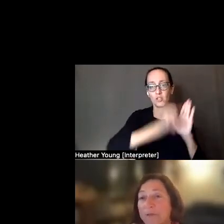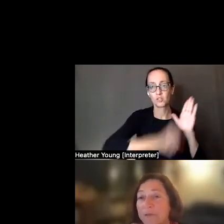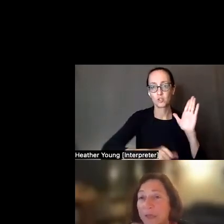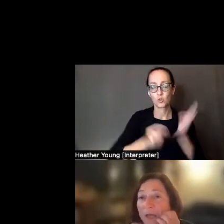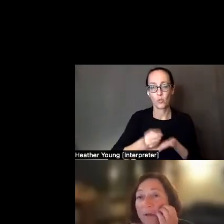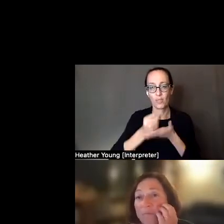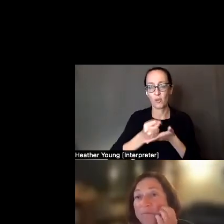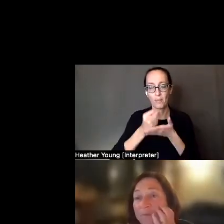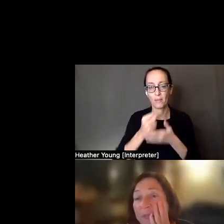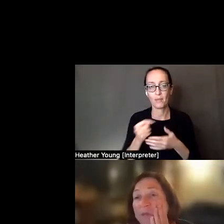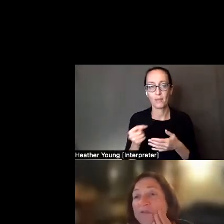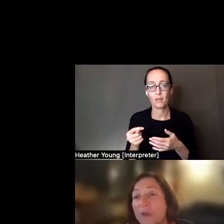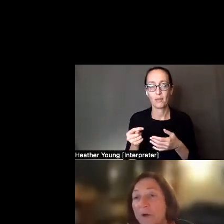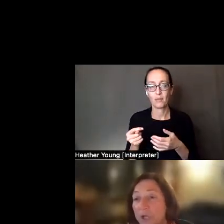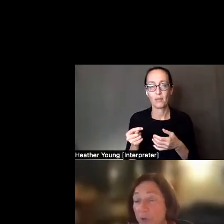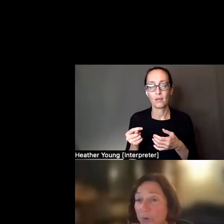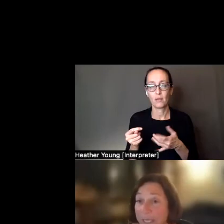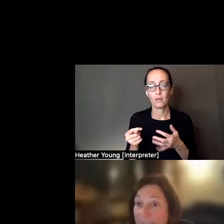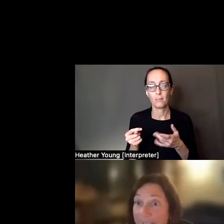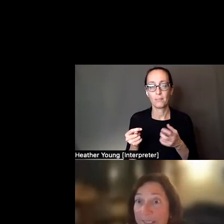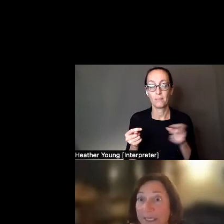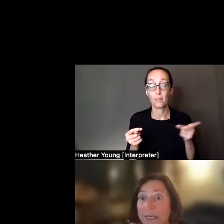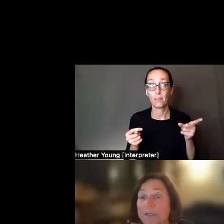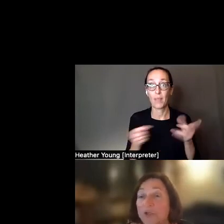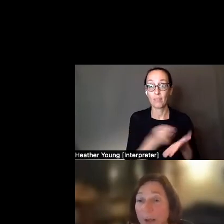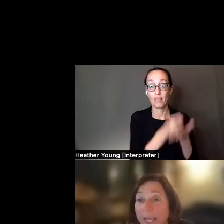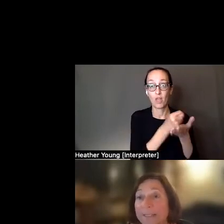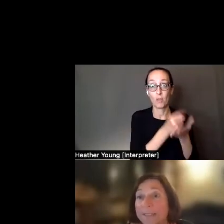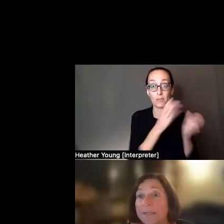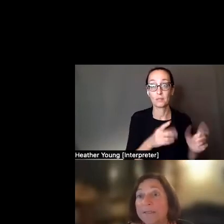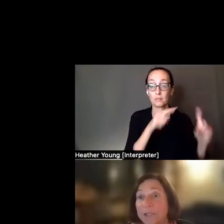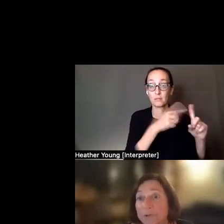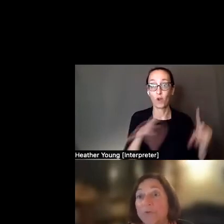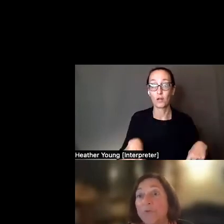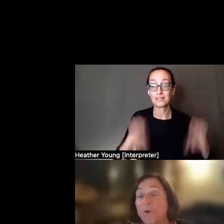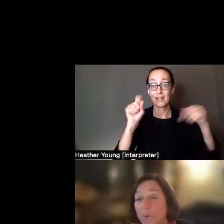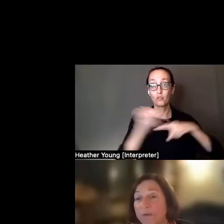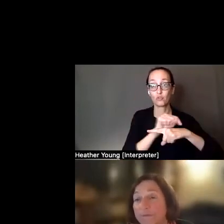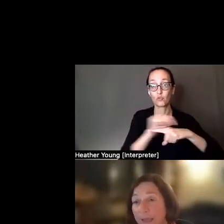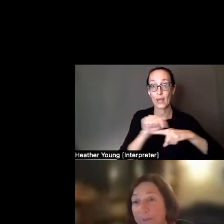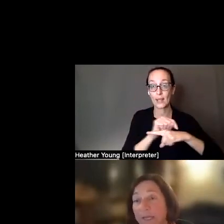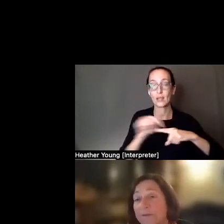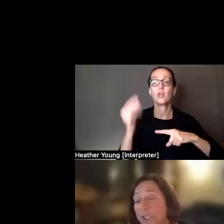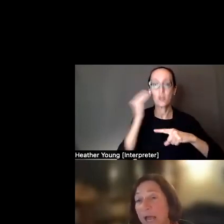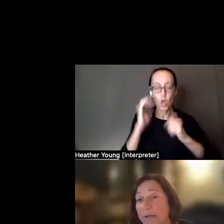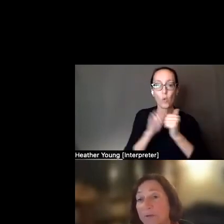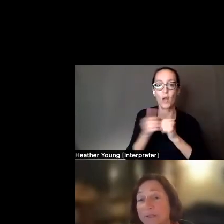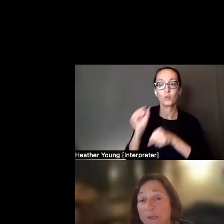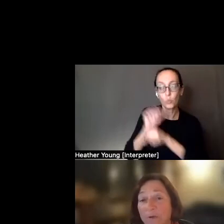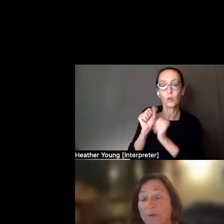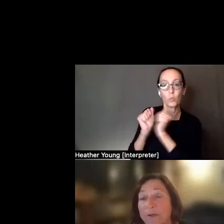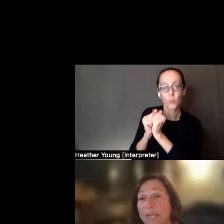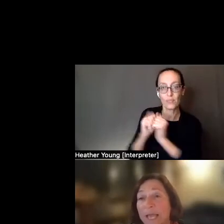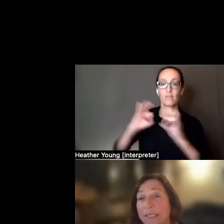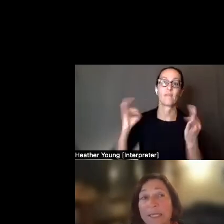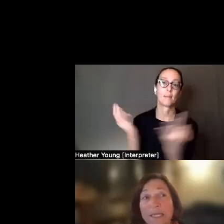with someone who is trained to work with a family of a child who has a